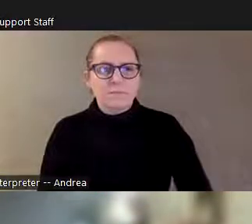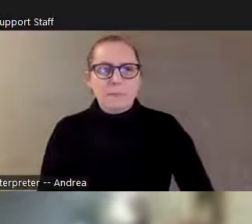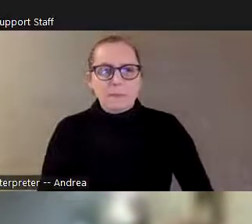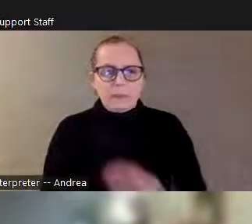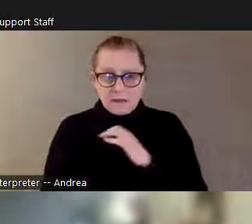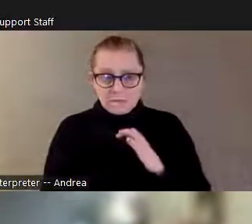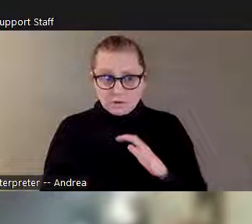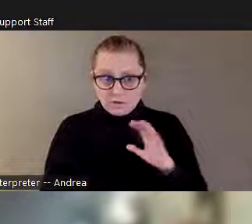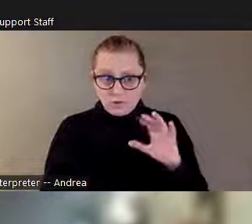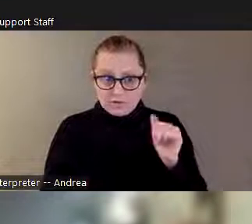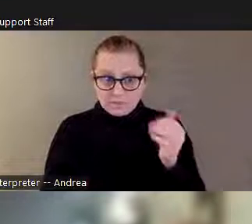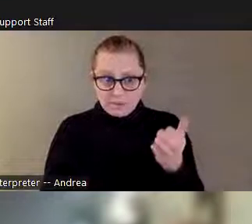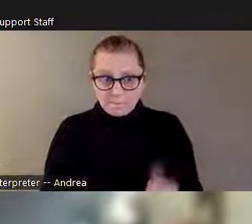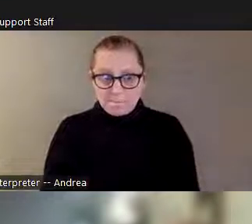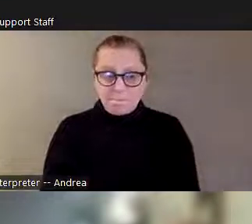Commissioner Visa.